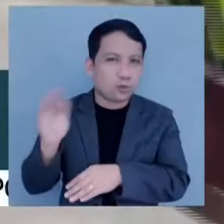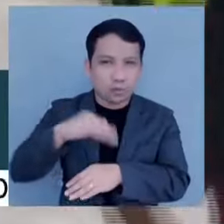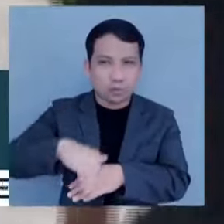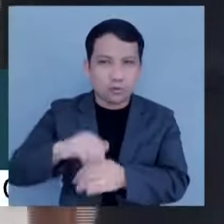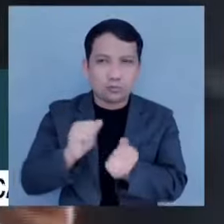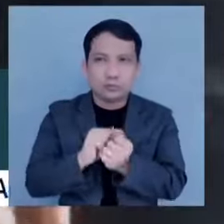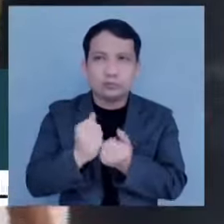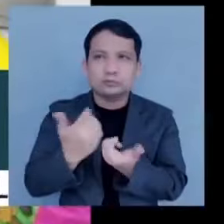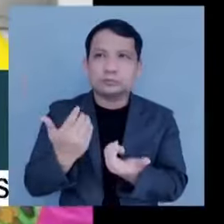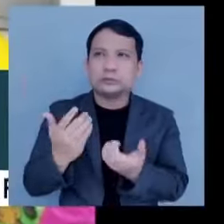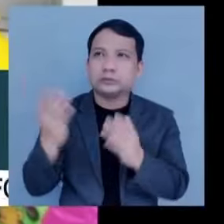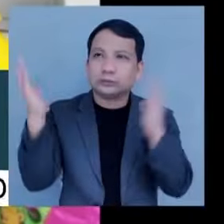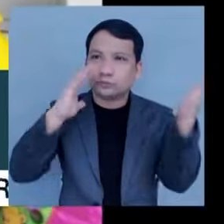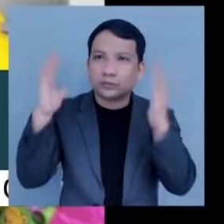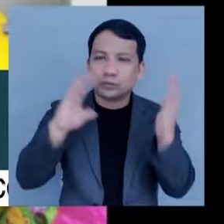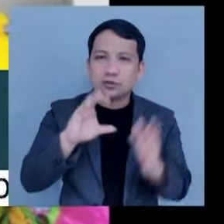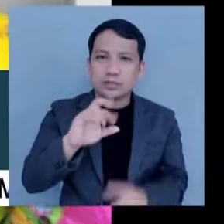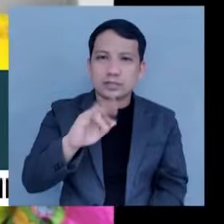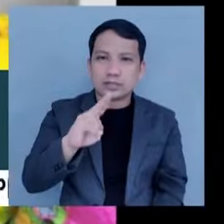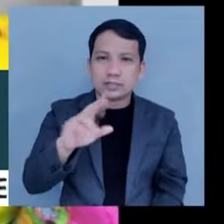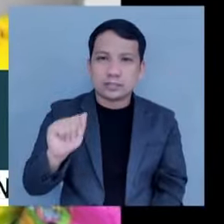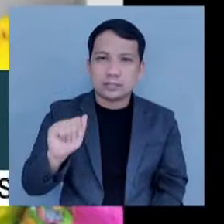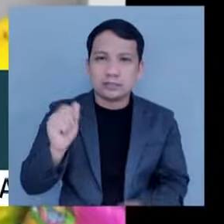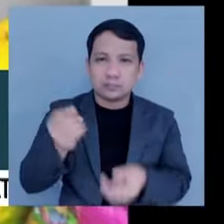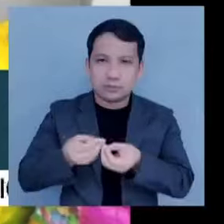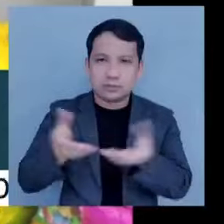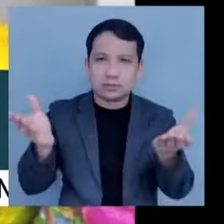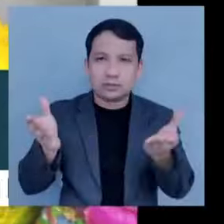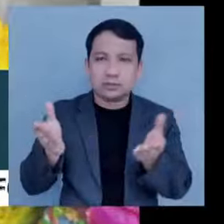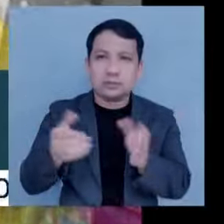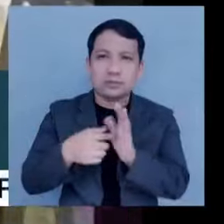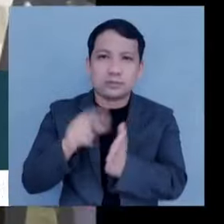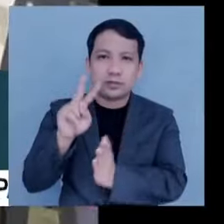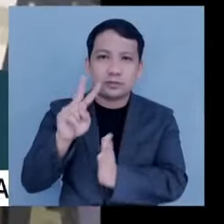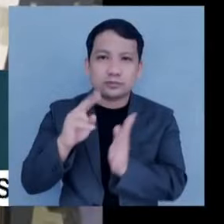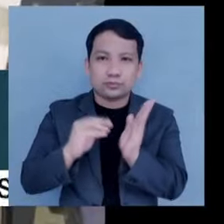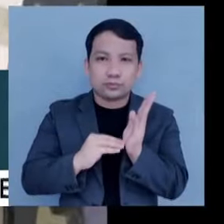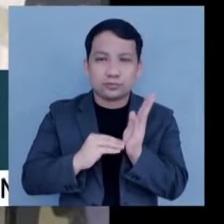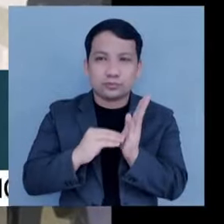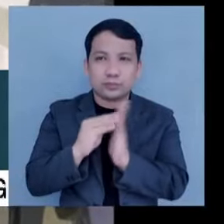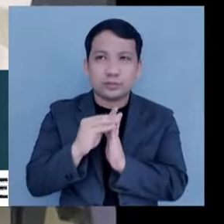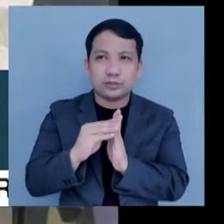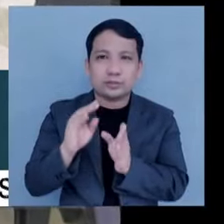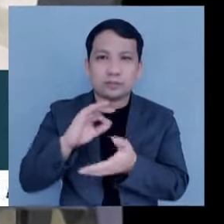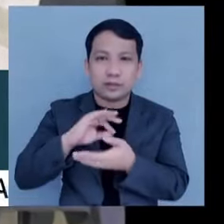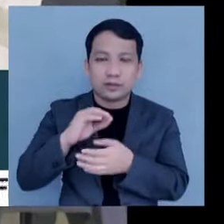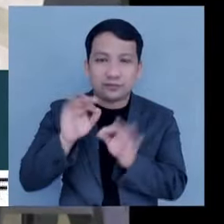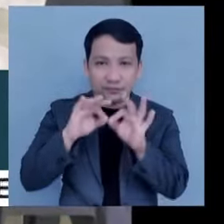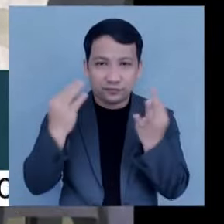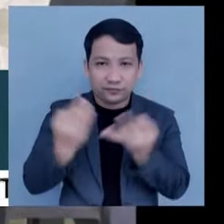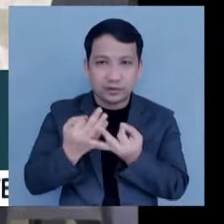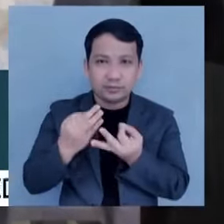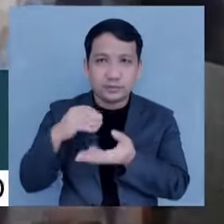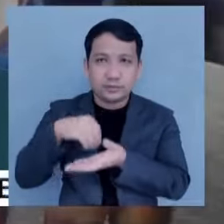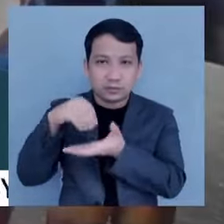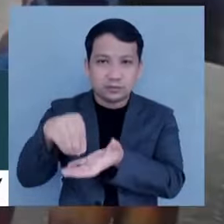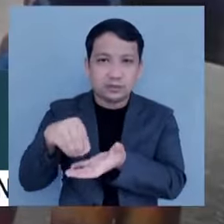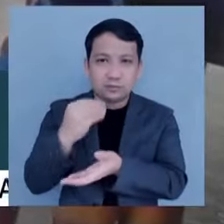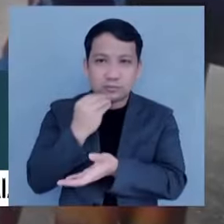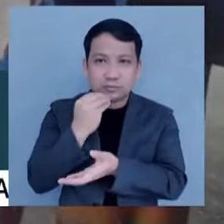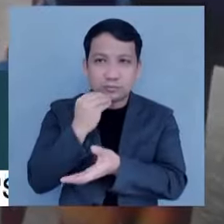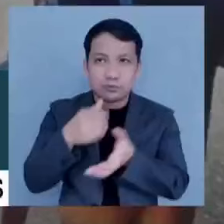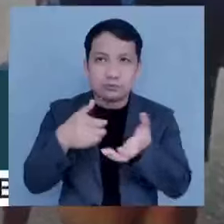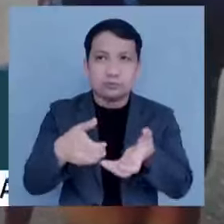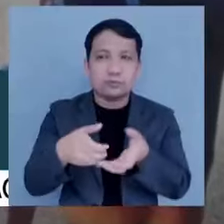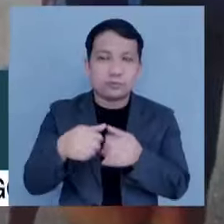for instance, we were able to distribute close to 2 million family food packs in all the affected regions. We didn't stop complying all